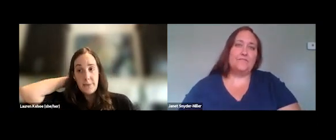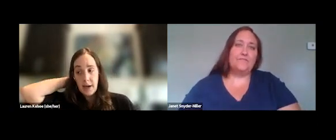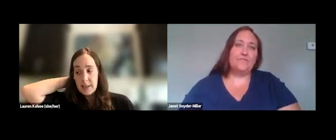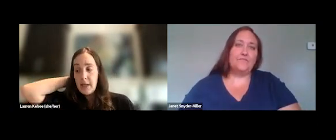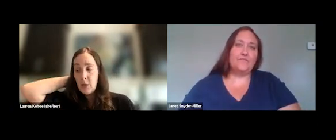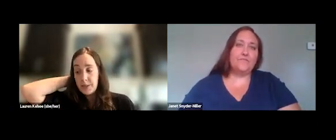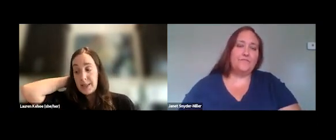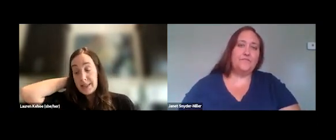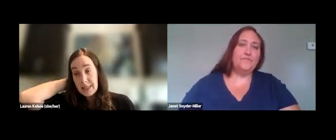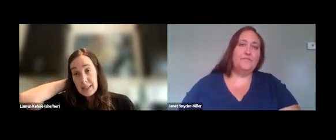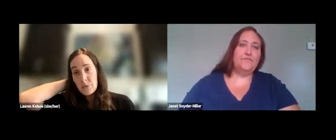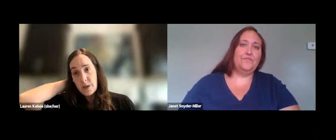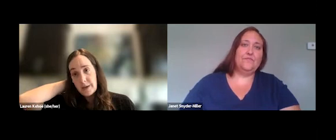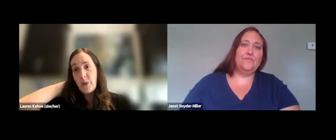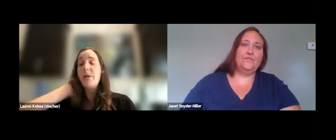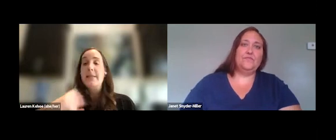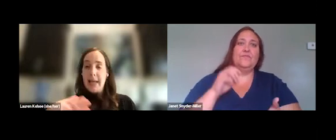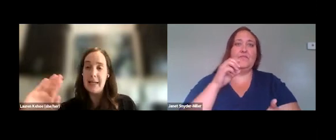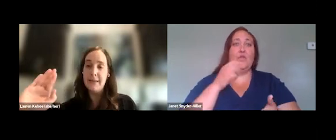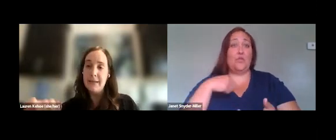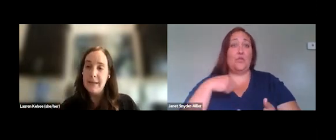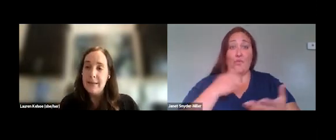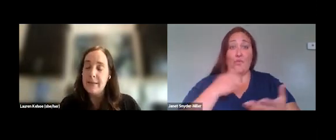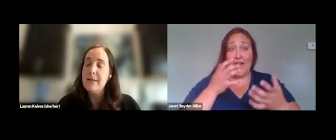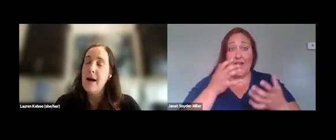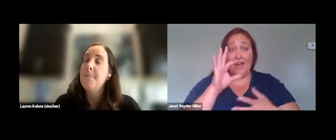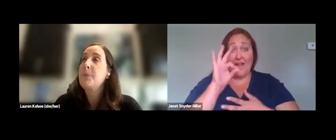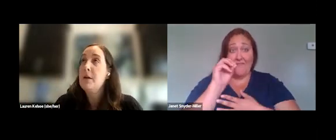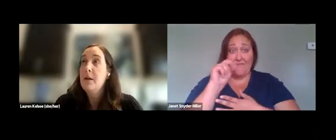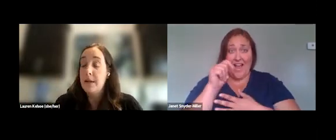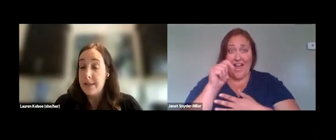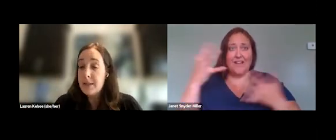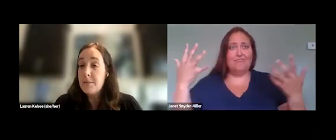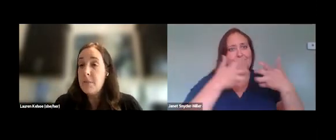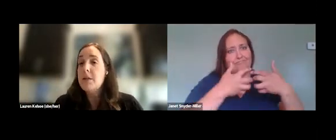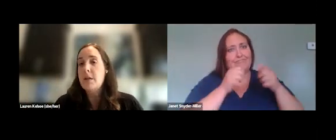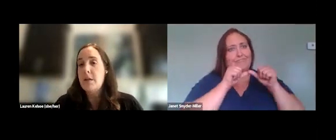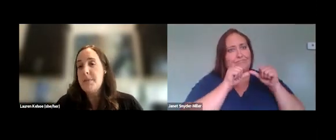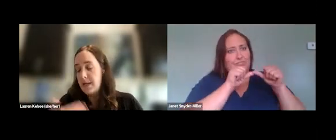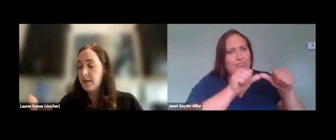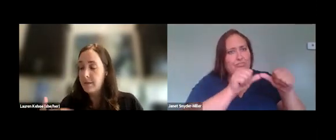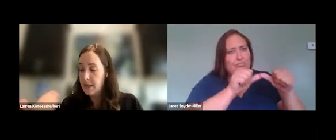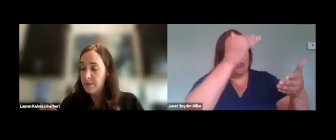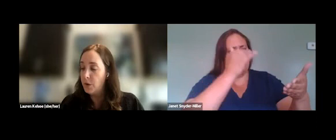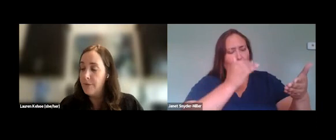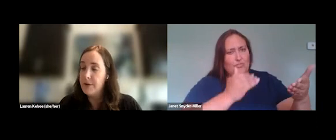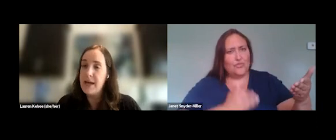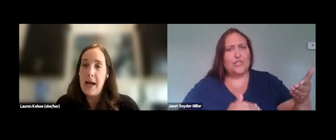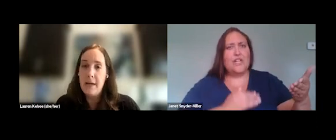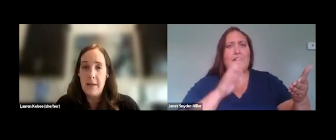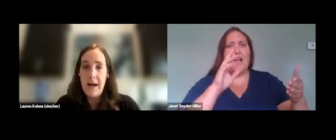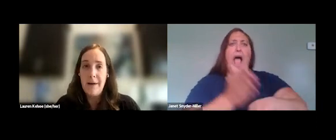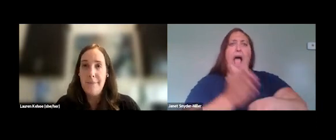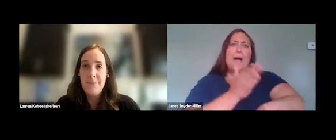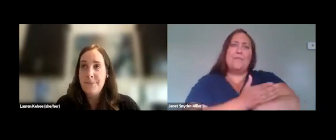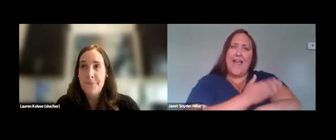that the font was consistent with what we had set in the system, and to update kind of wherever they